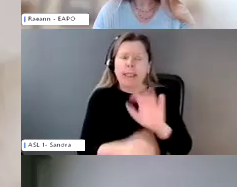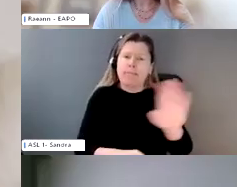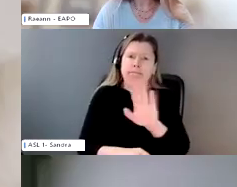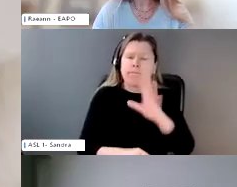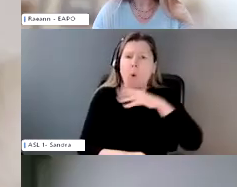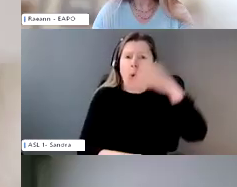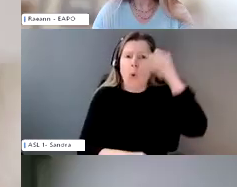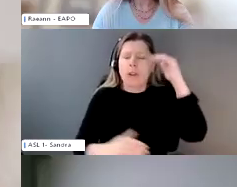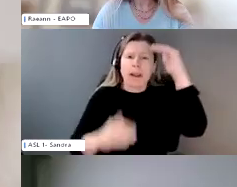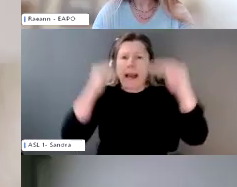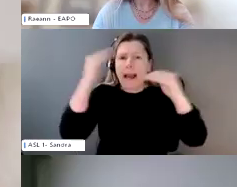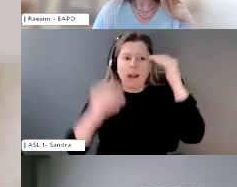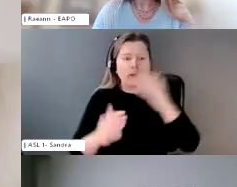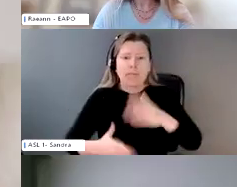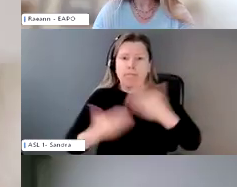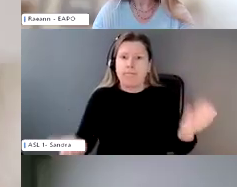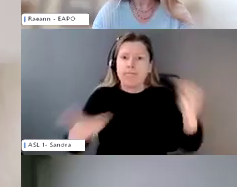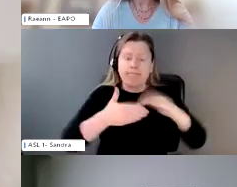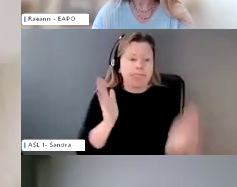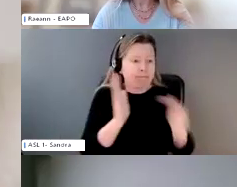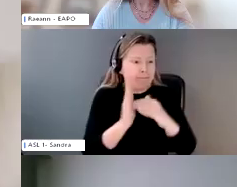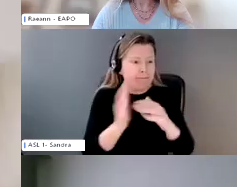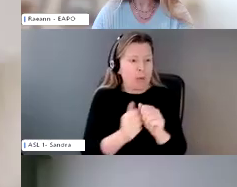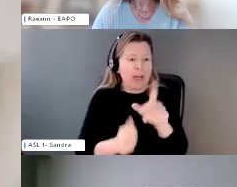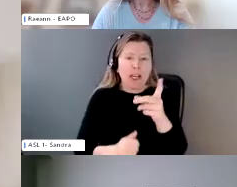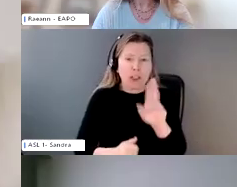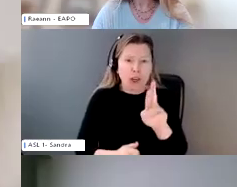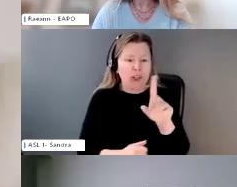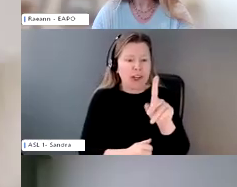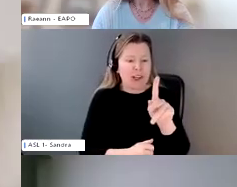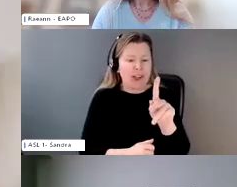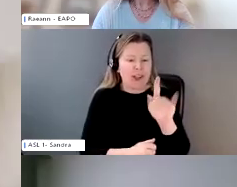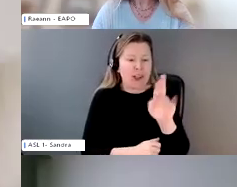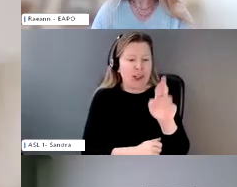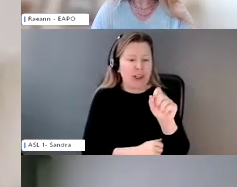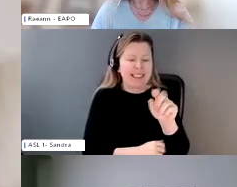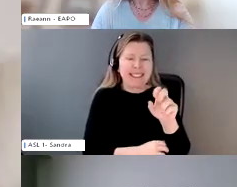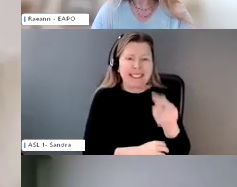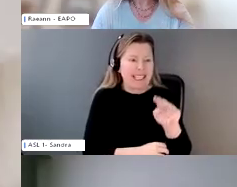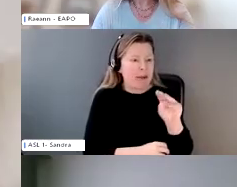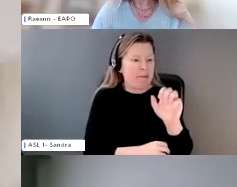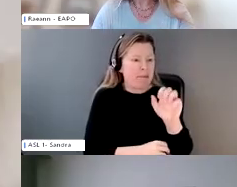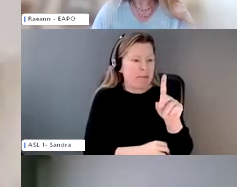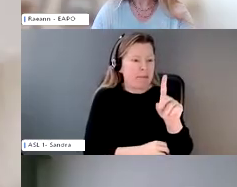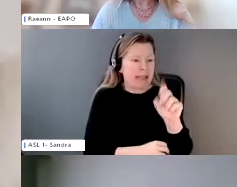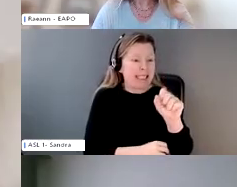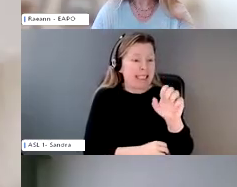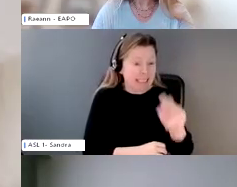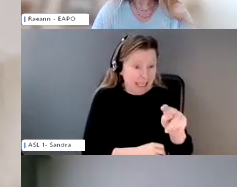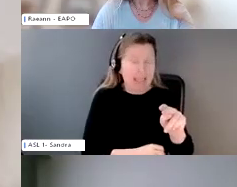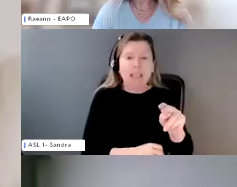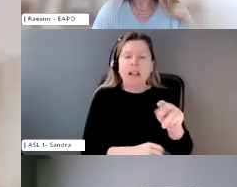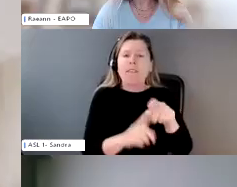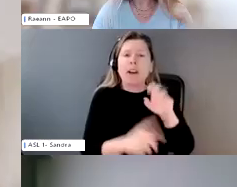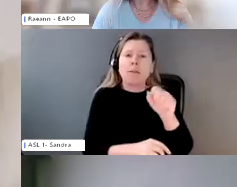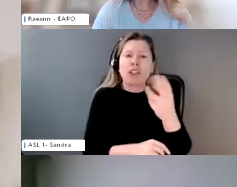pleased to partner again with Dr. Kirsten Madison from Sheridan College. She's the lead seniors anti-bullying